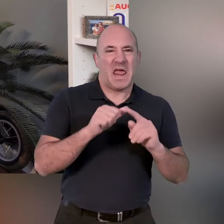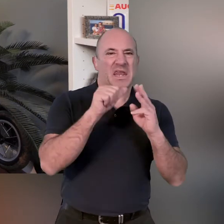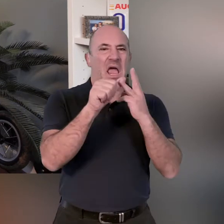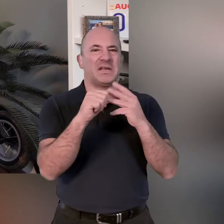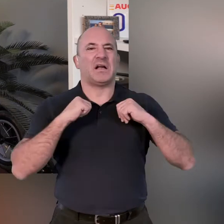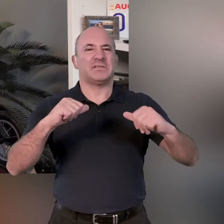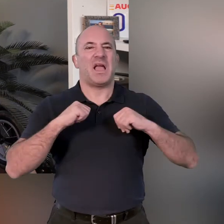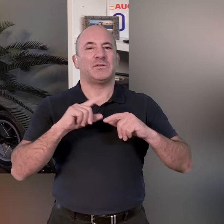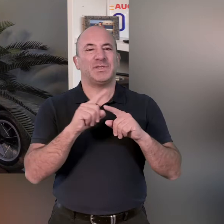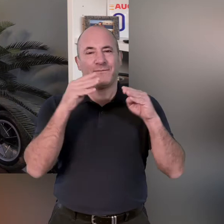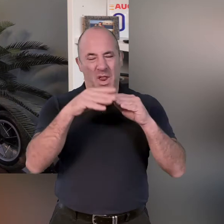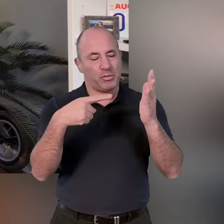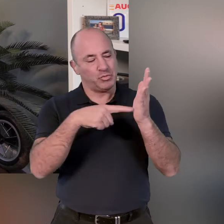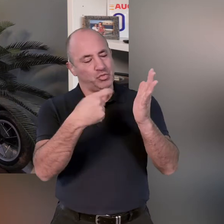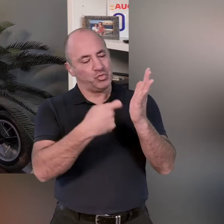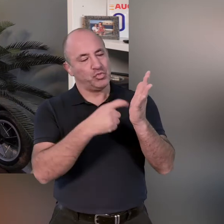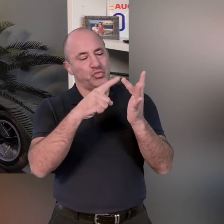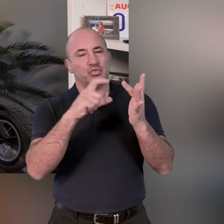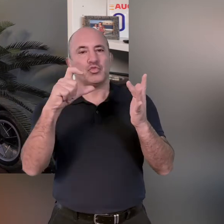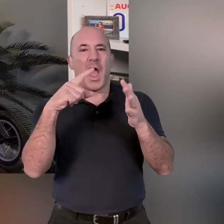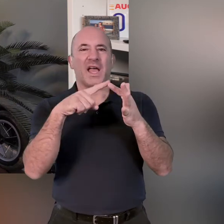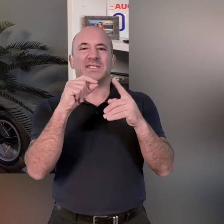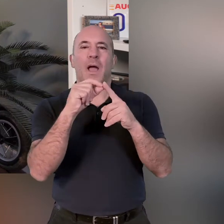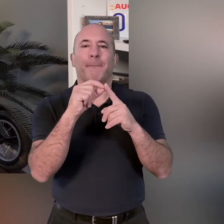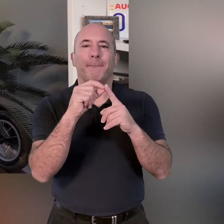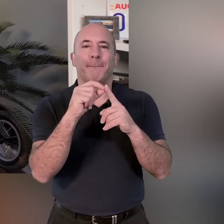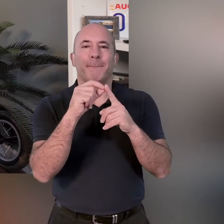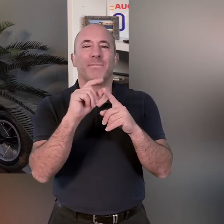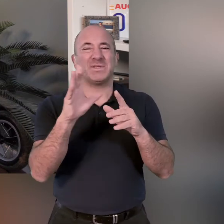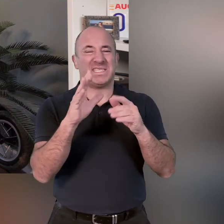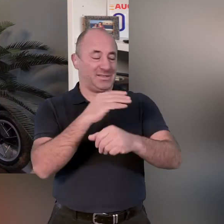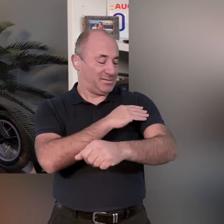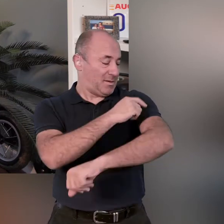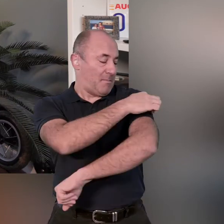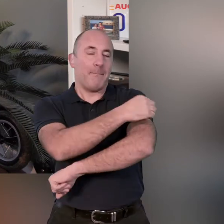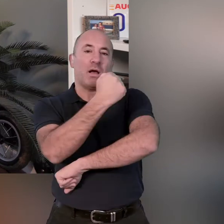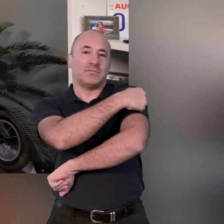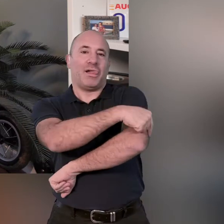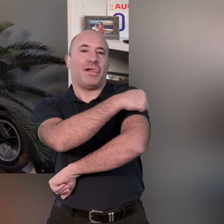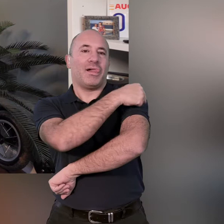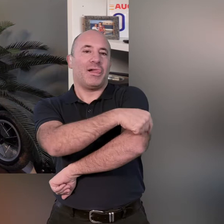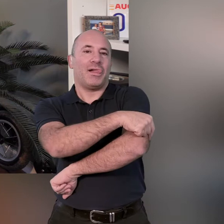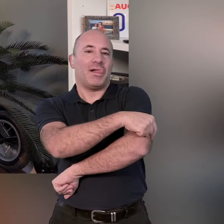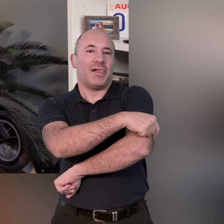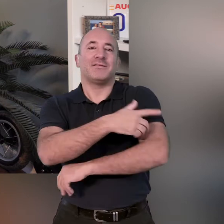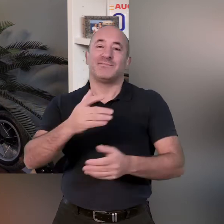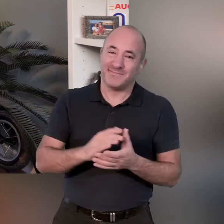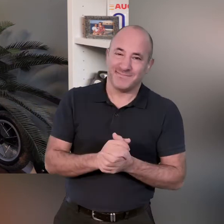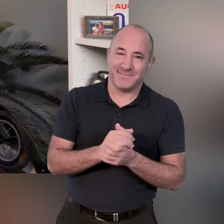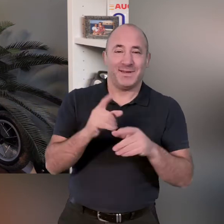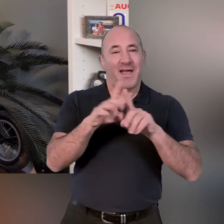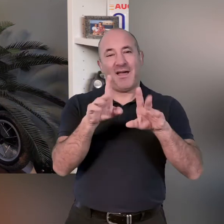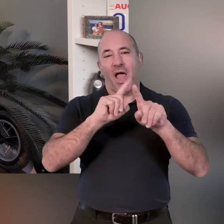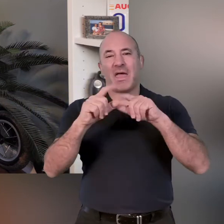the next exercise we're going to be doing is working on our triceps. Those are the muscles on the back of our arms. Now again, to do this, as